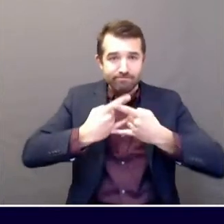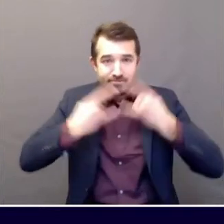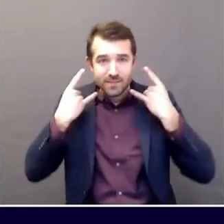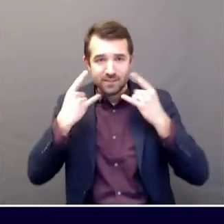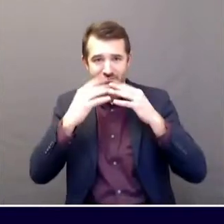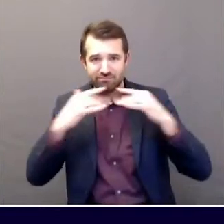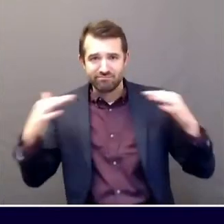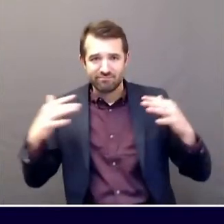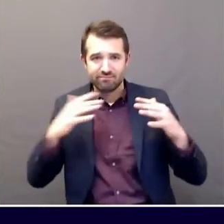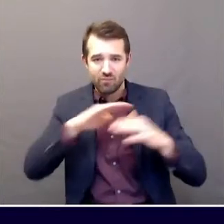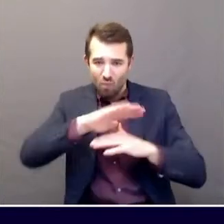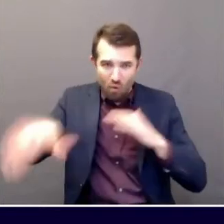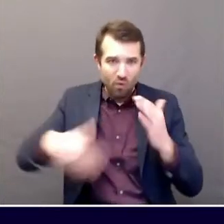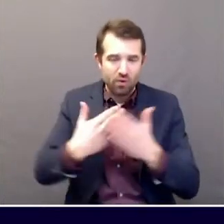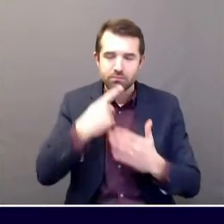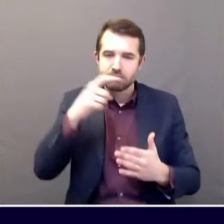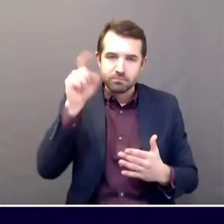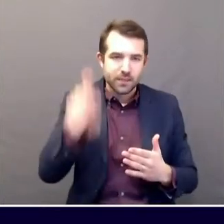avoiding gatherings.